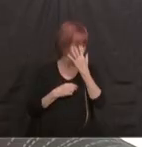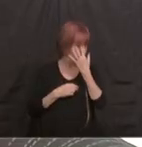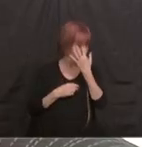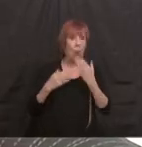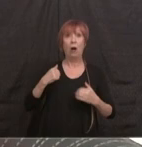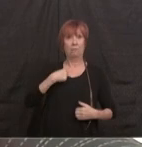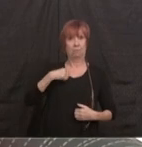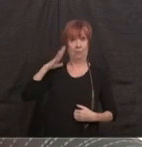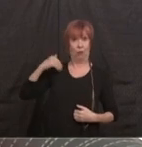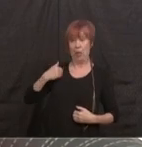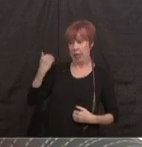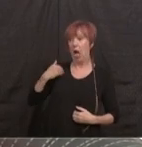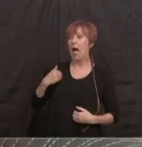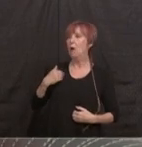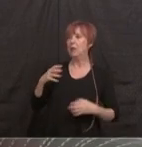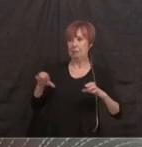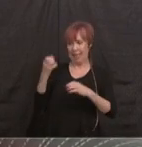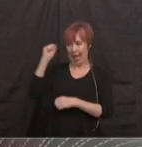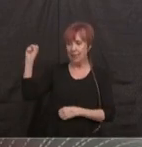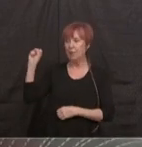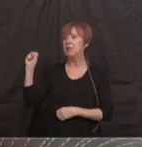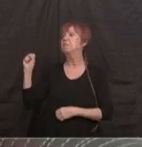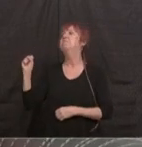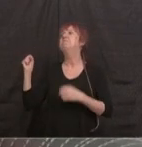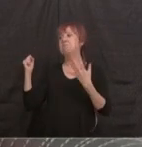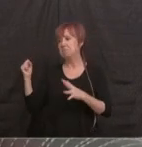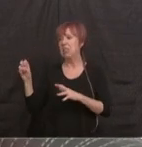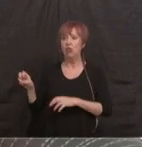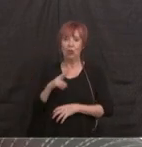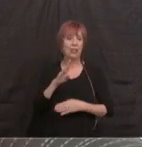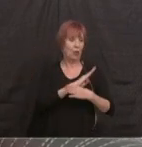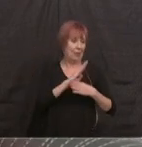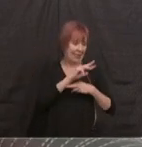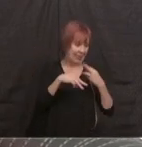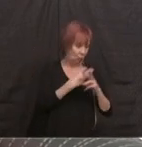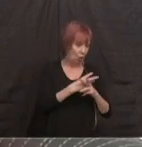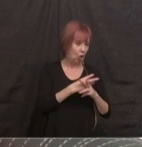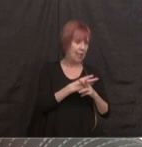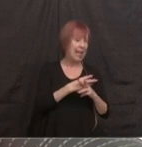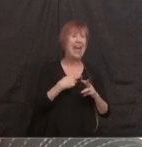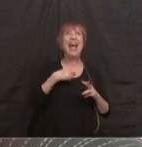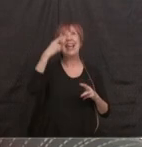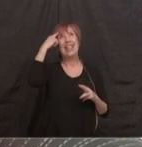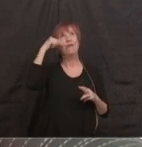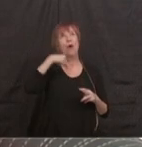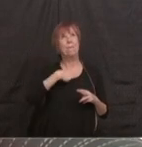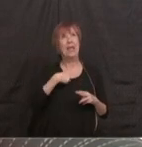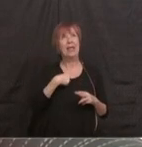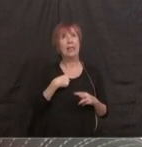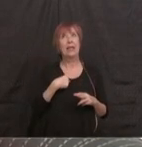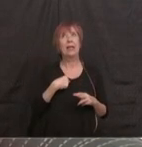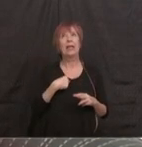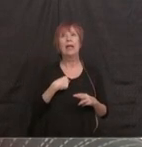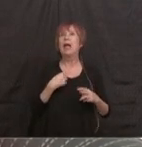was younger. And then I went into the business world. And I think, for me personally, I think it's I